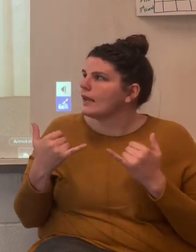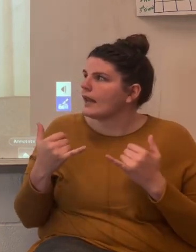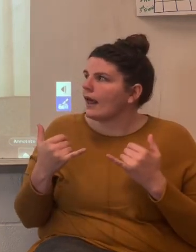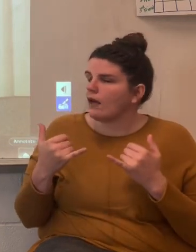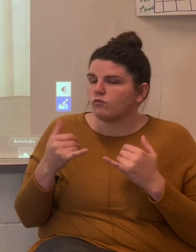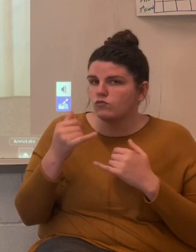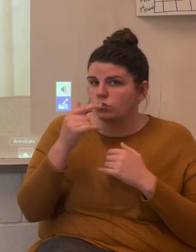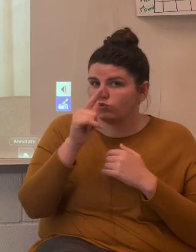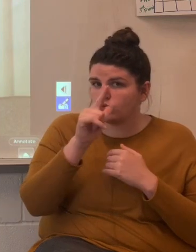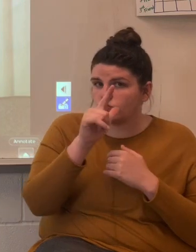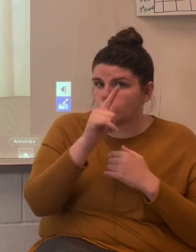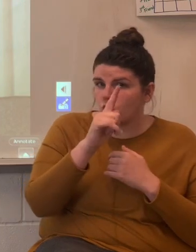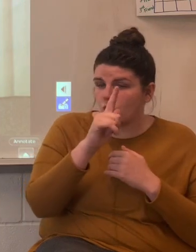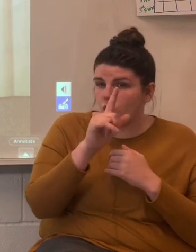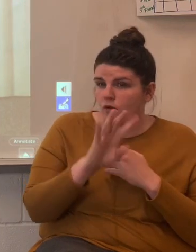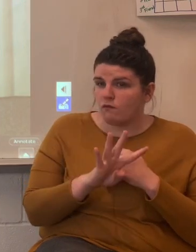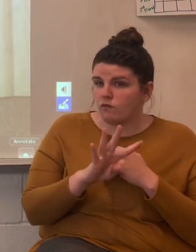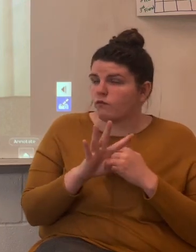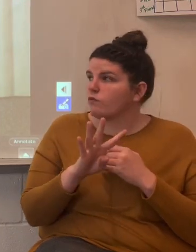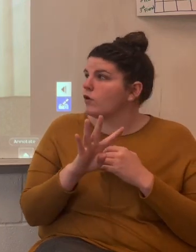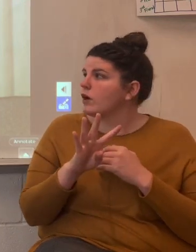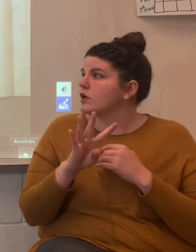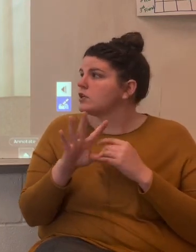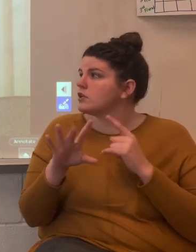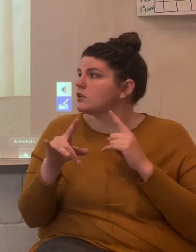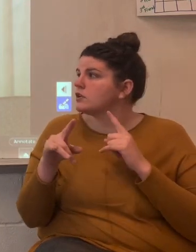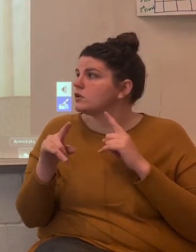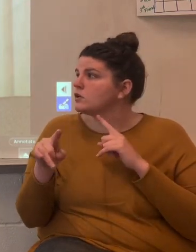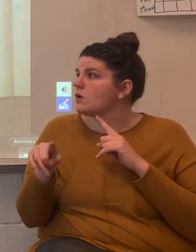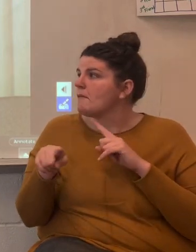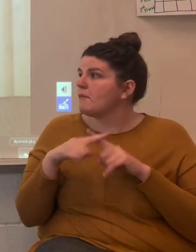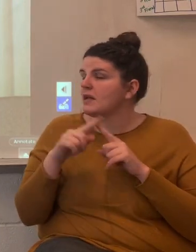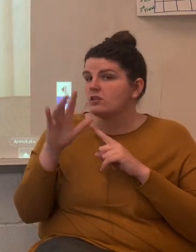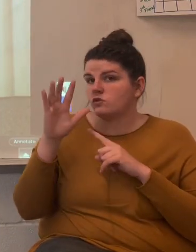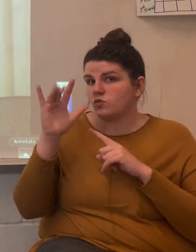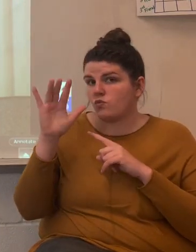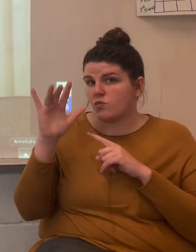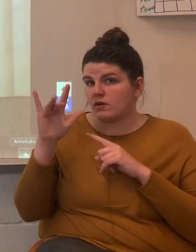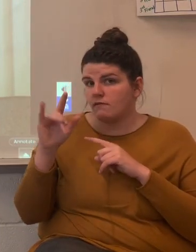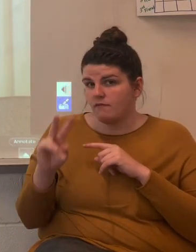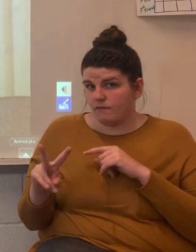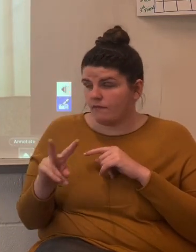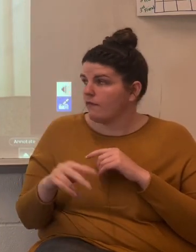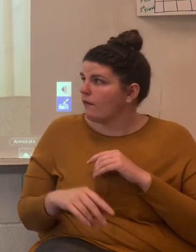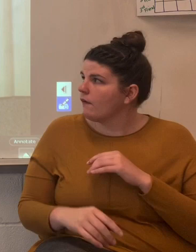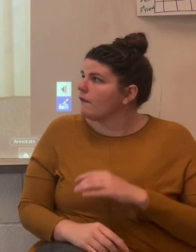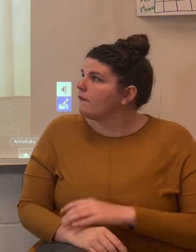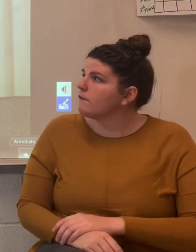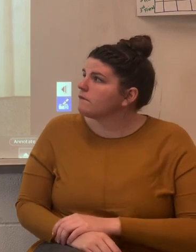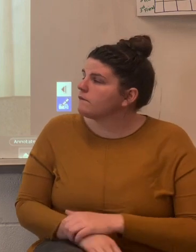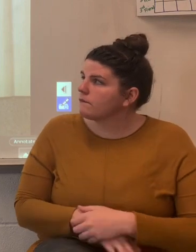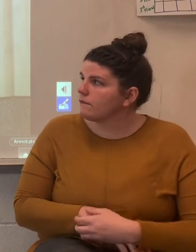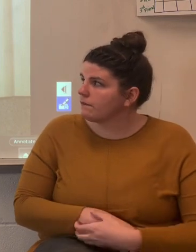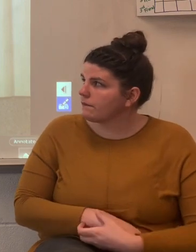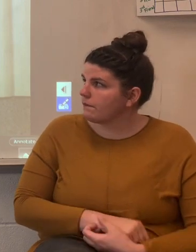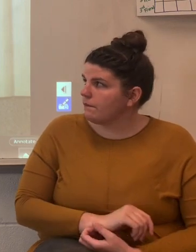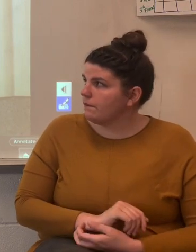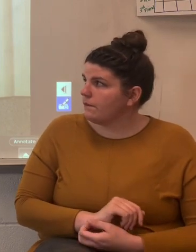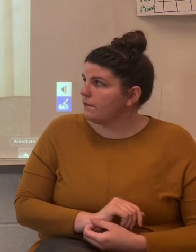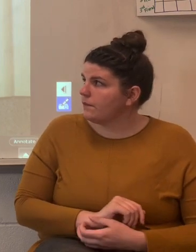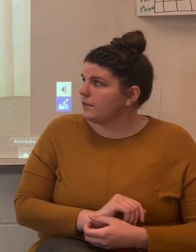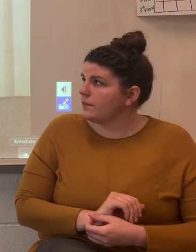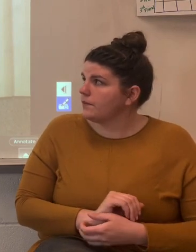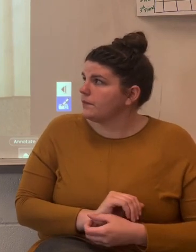two totals and add them together. So I have 21 over 4 plus